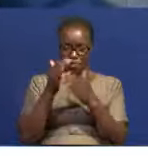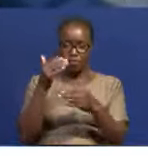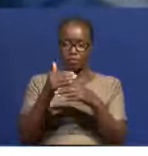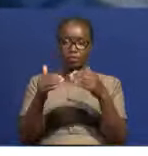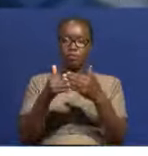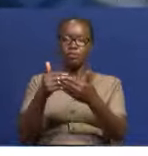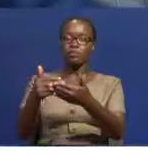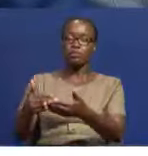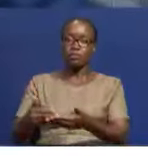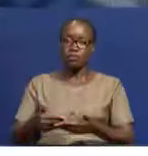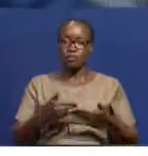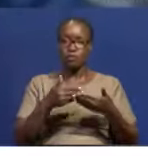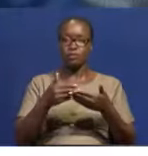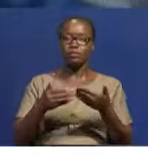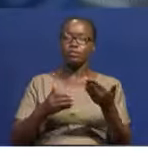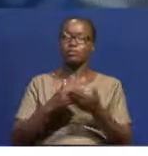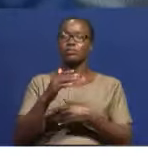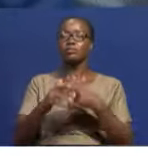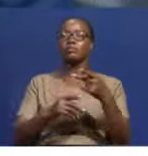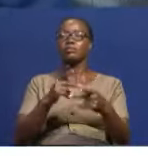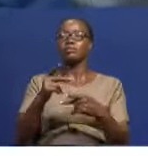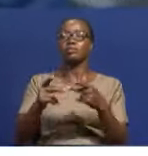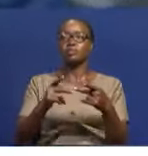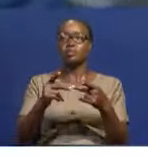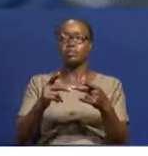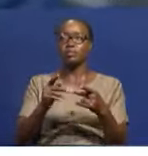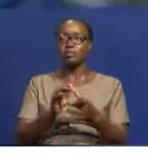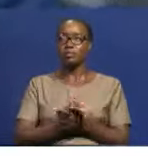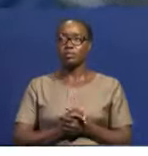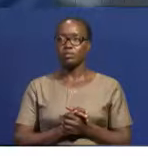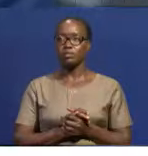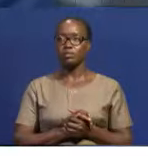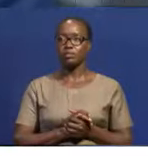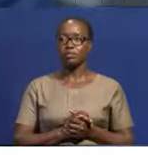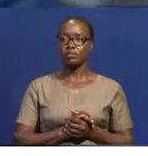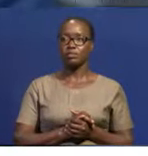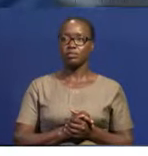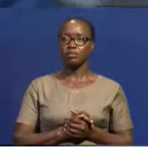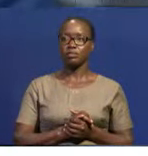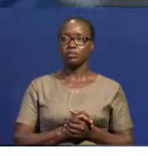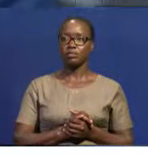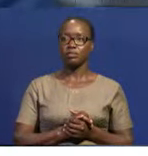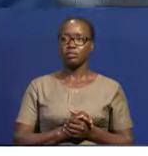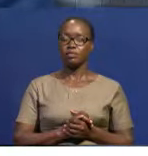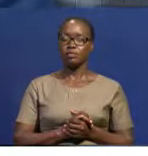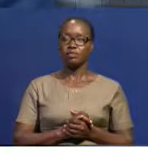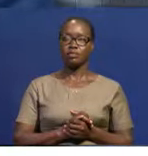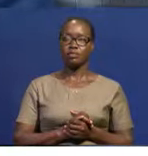constructive engagement throughout this process. Isafar reporting for Prime Edition.